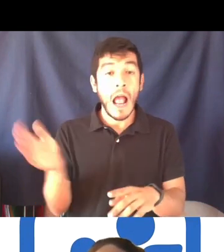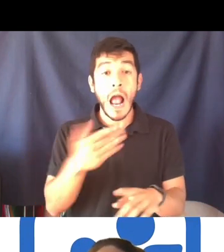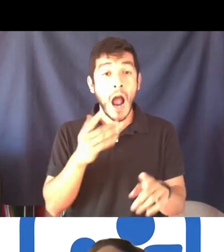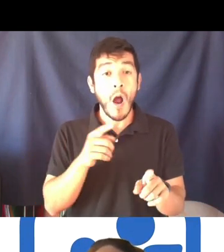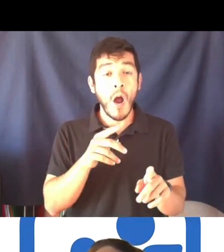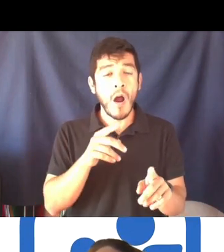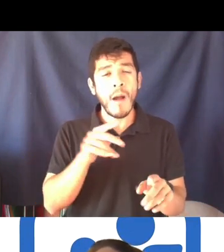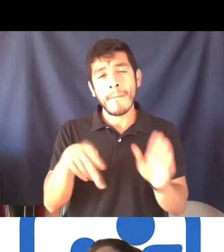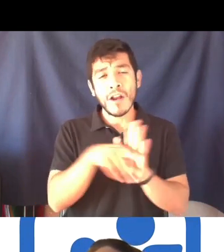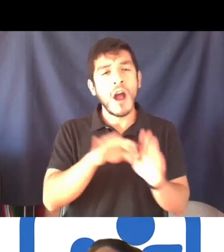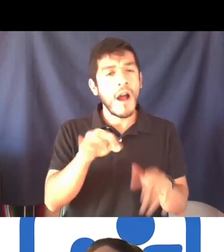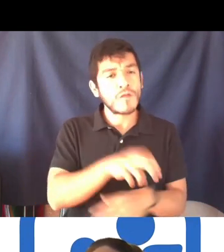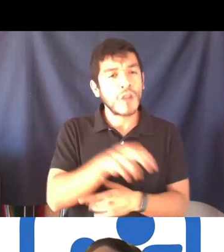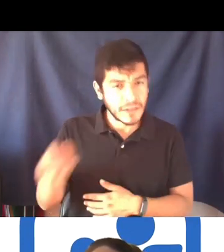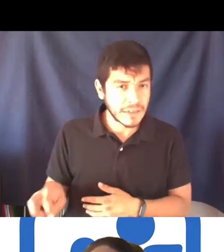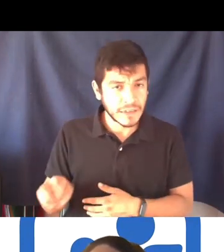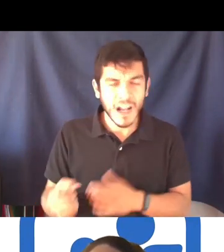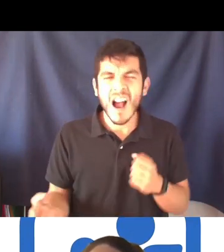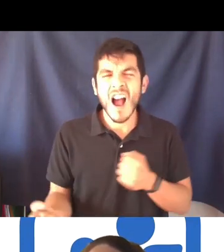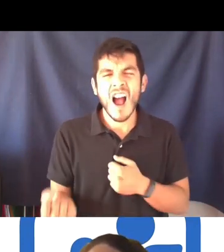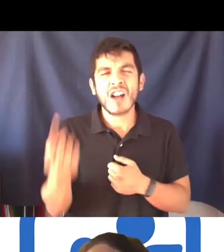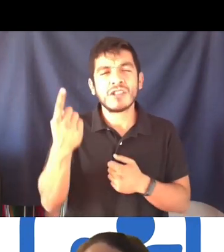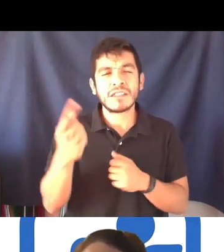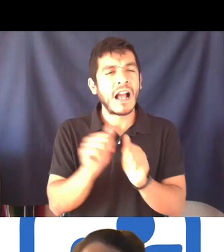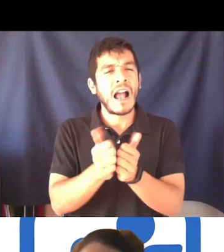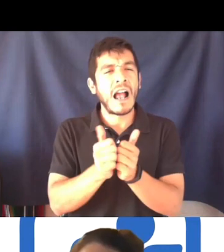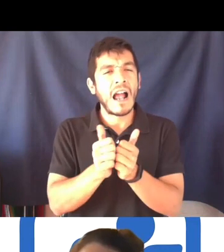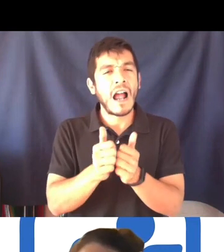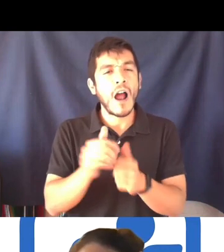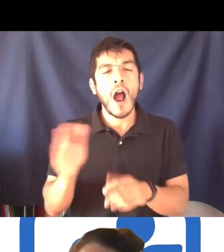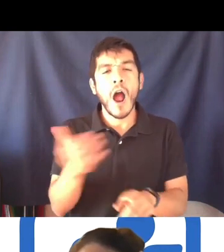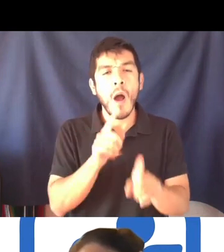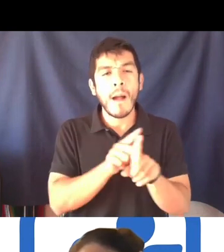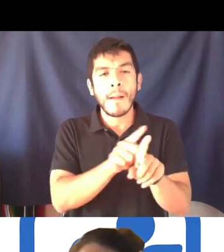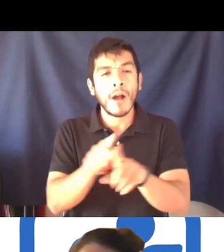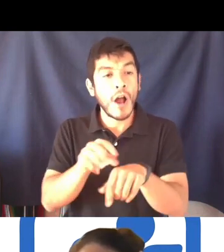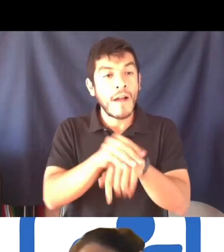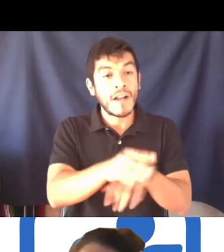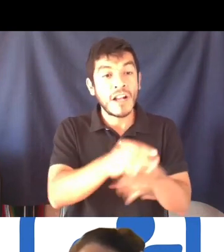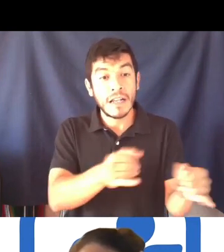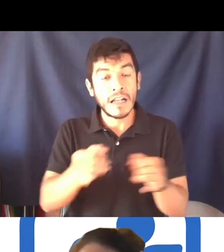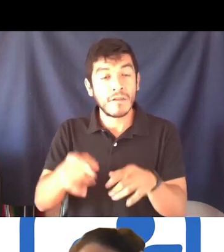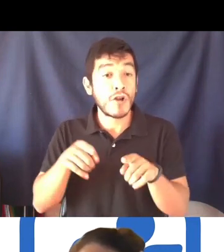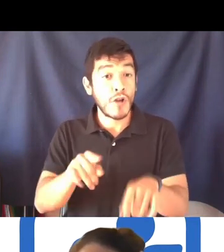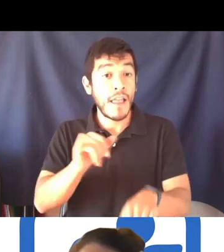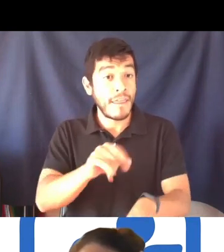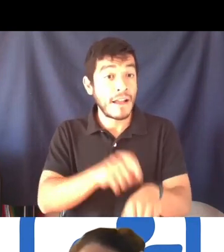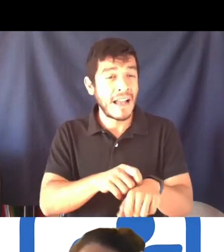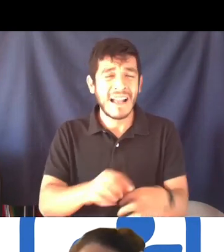transition, understanding how youth peer mentoring affects individuals, particularly this